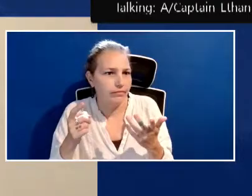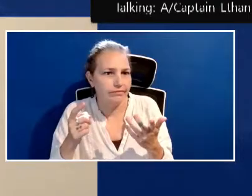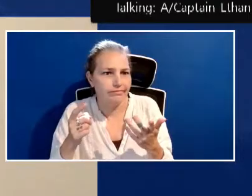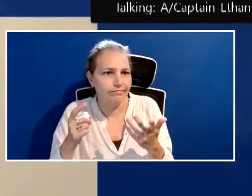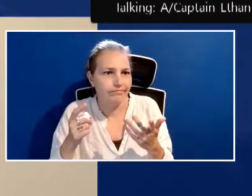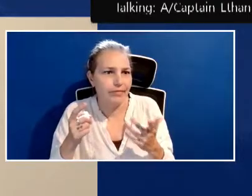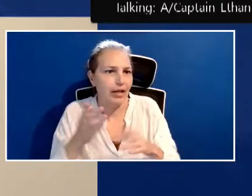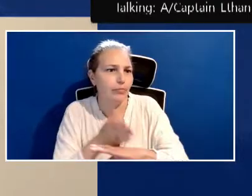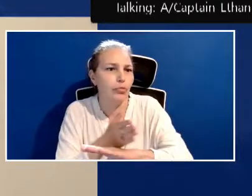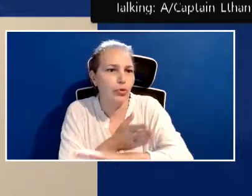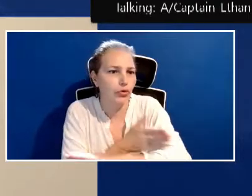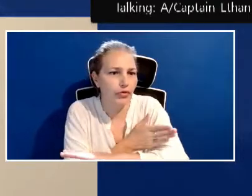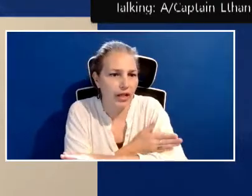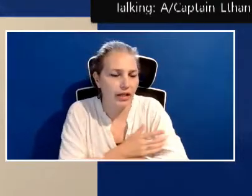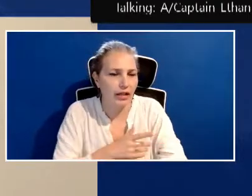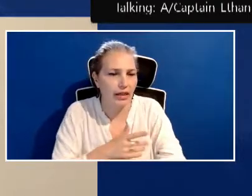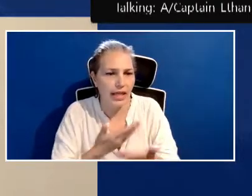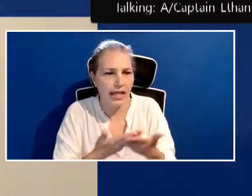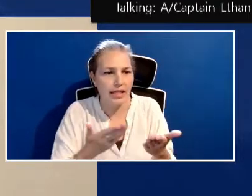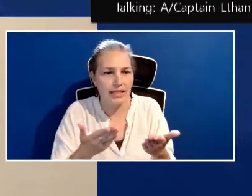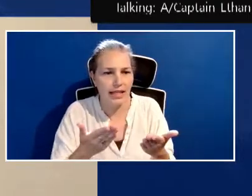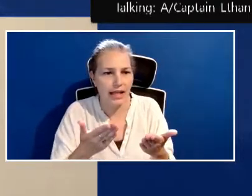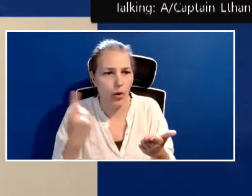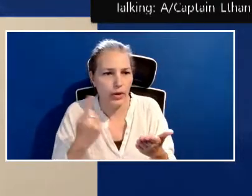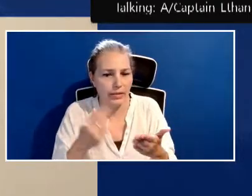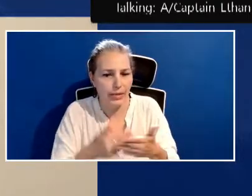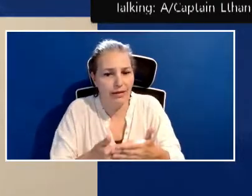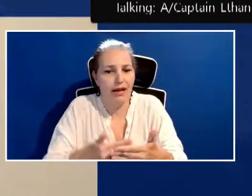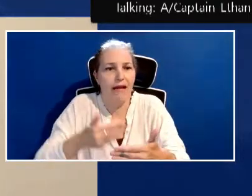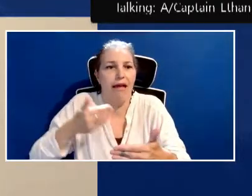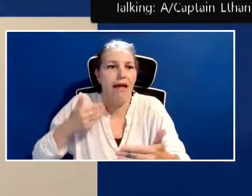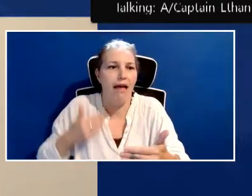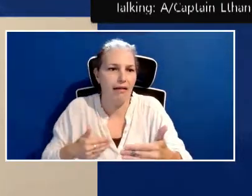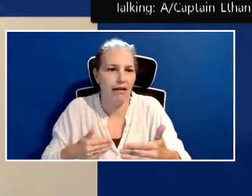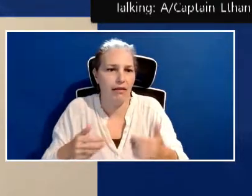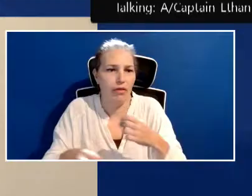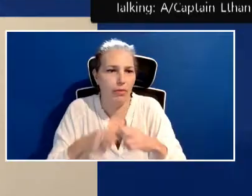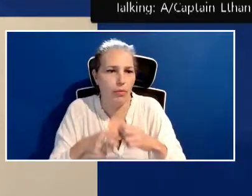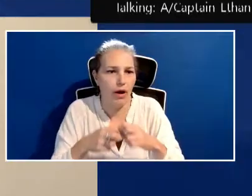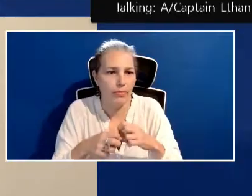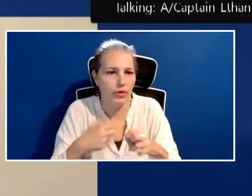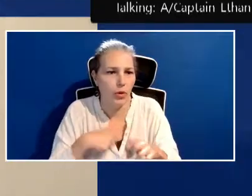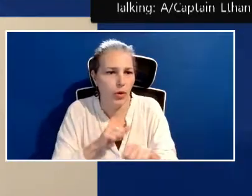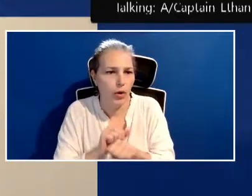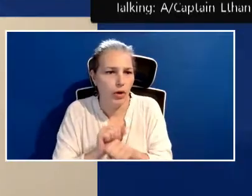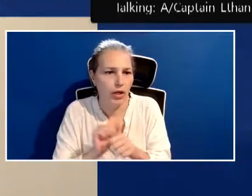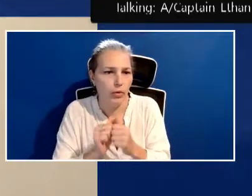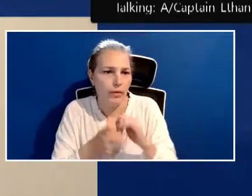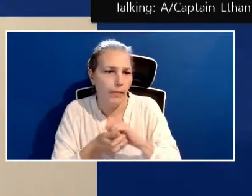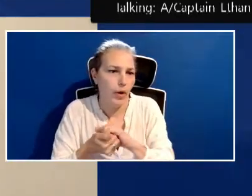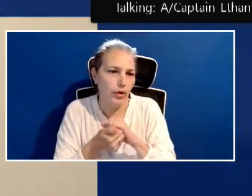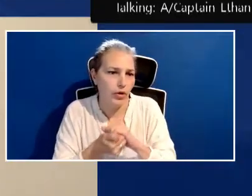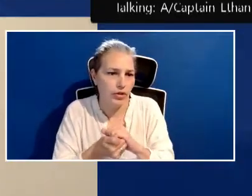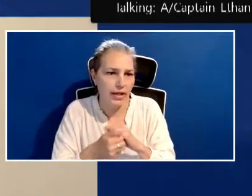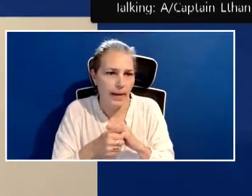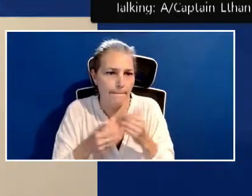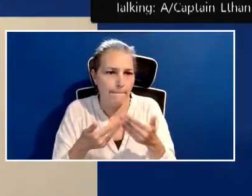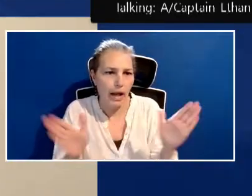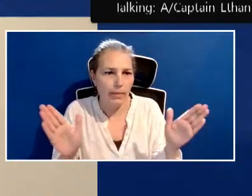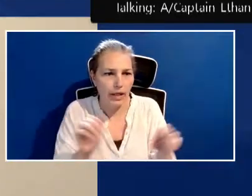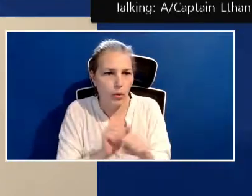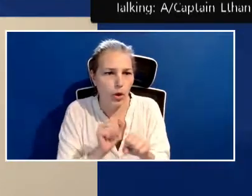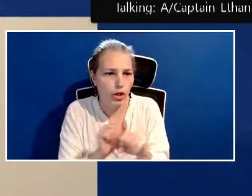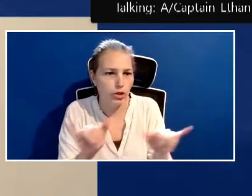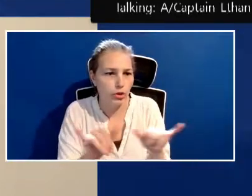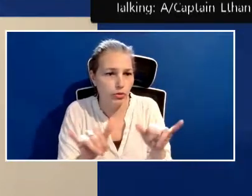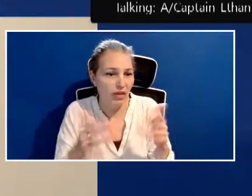get ahead of any kind of problems that are going to be happening. And we'll be working with our partners at Public Works with that as well. And unless there's any questions, that's all I have